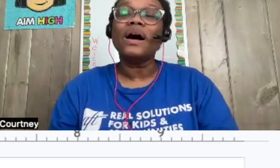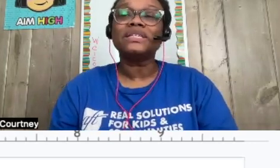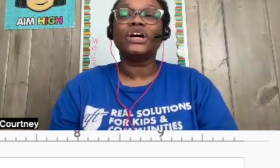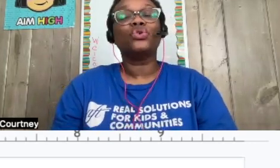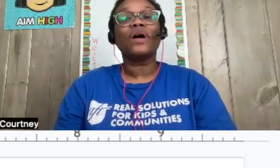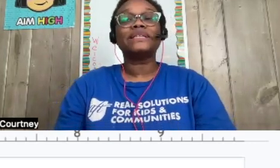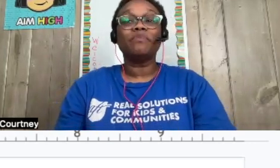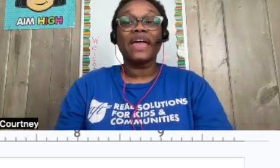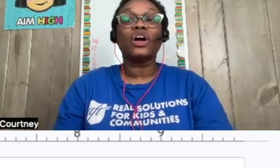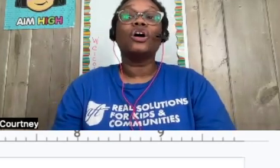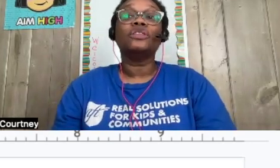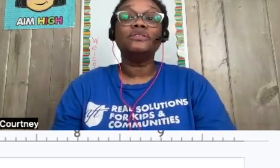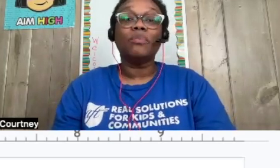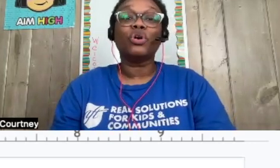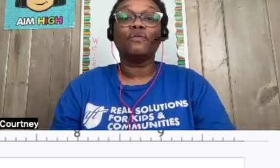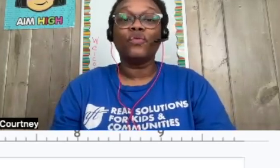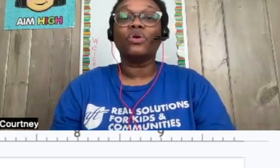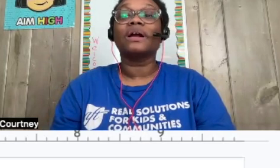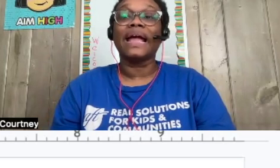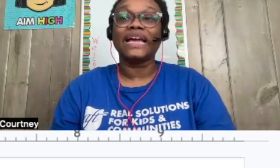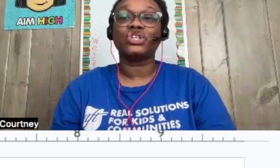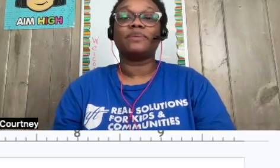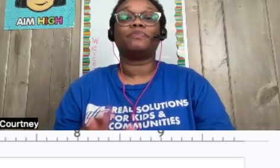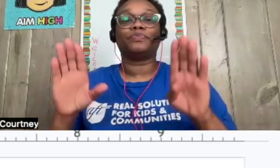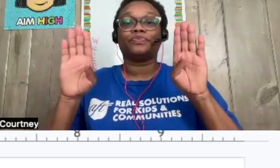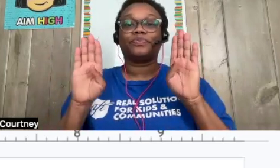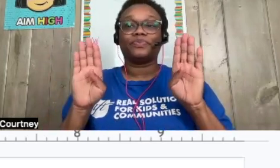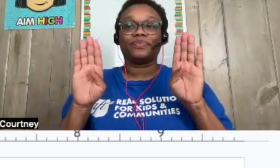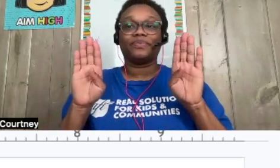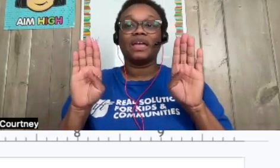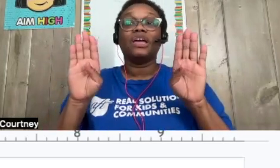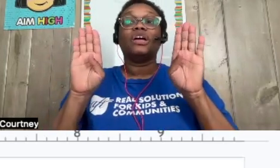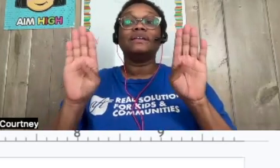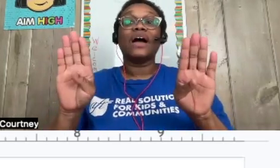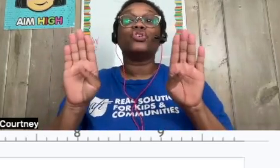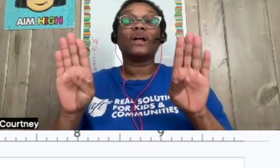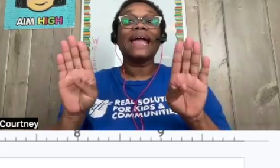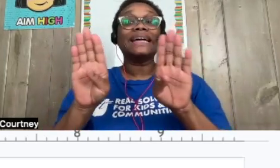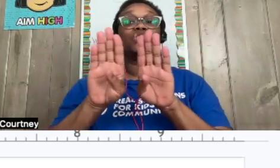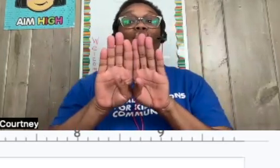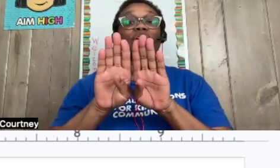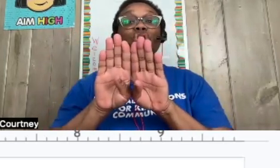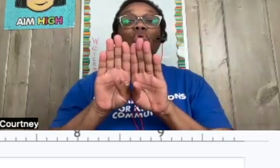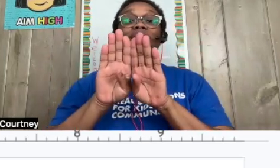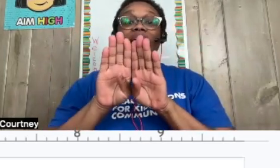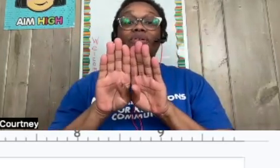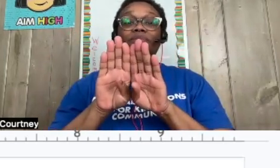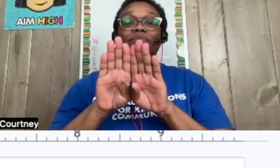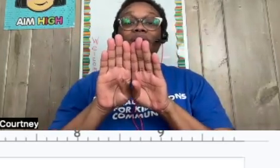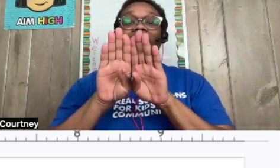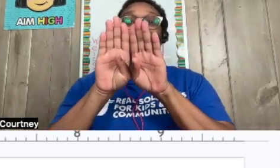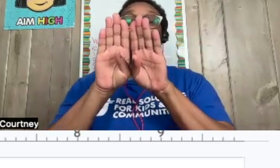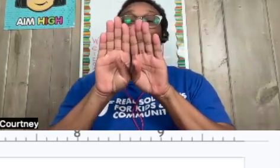for Kwanzaa, you're going to make the number 4 hand shape. Now, your hands are going to go